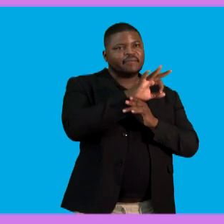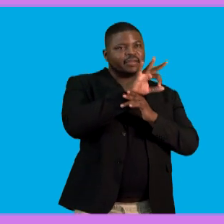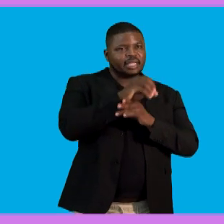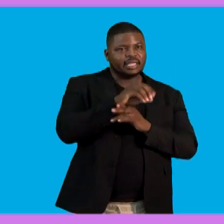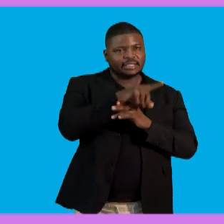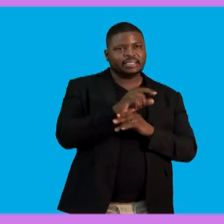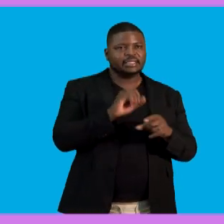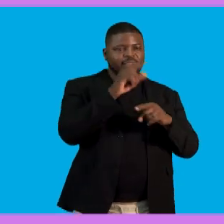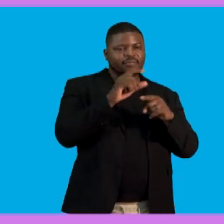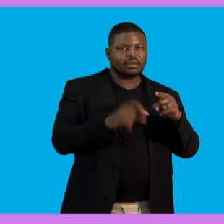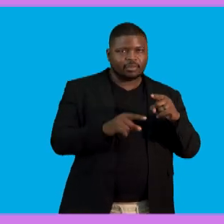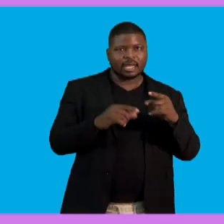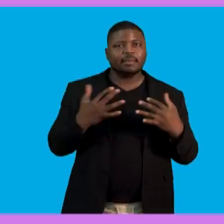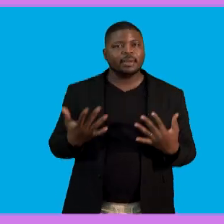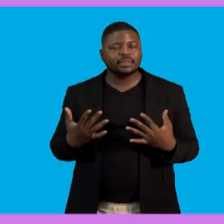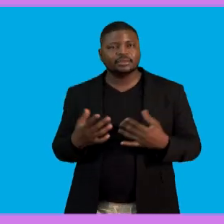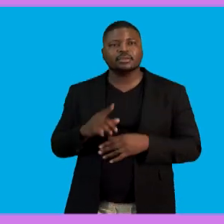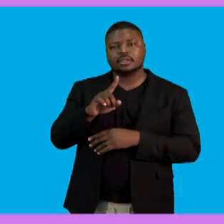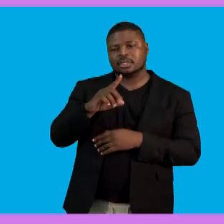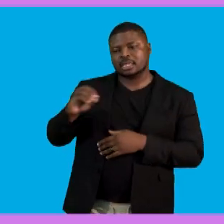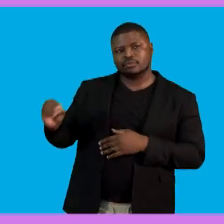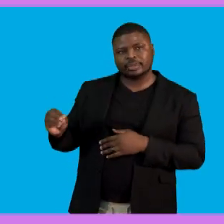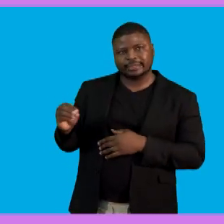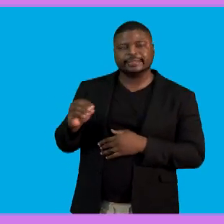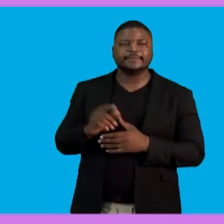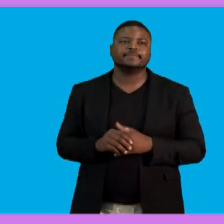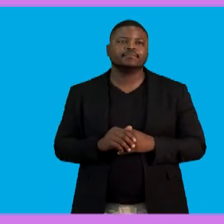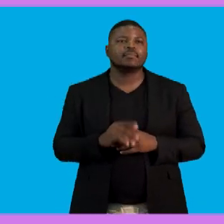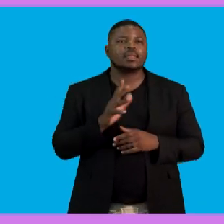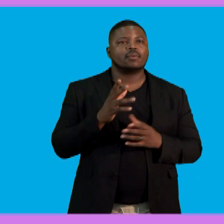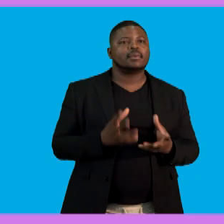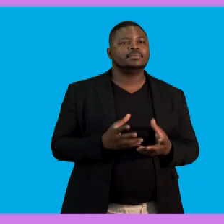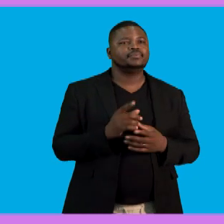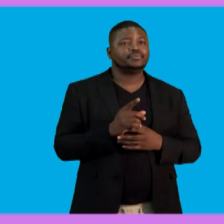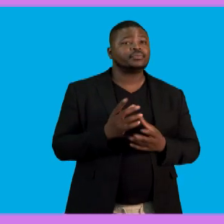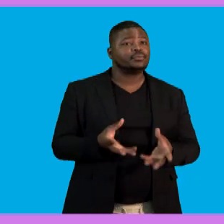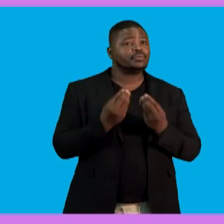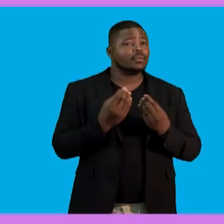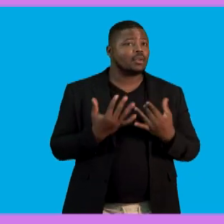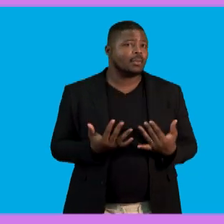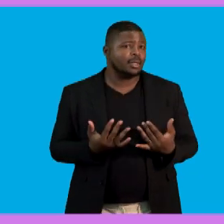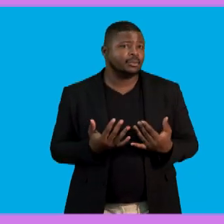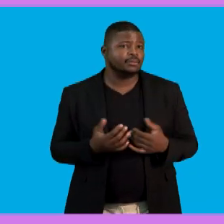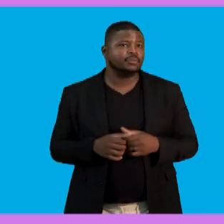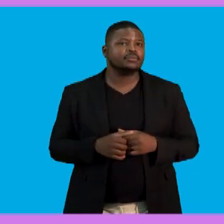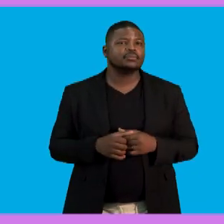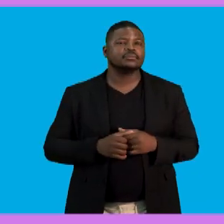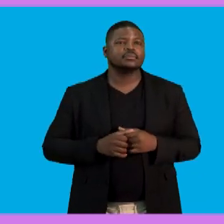by, we say 530 divided by 100. Then you take it, you punch your